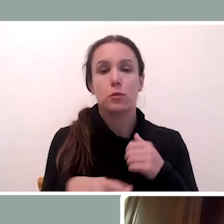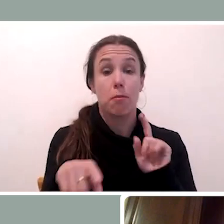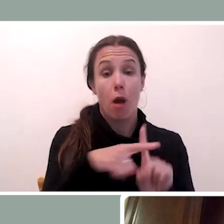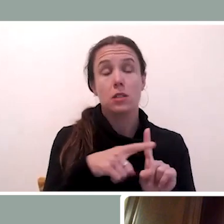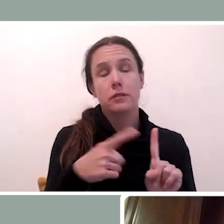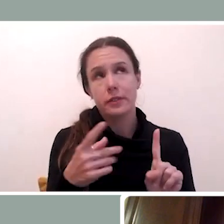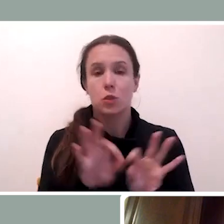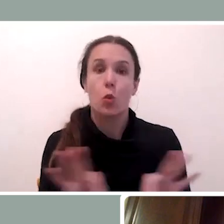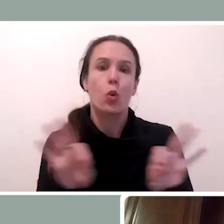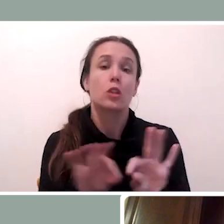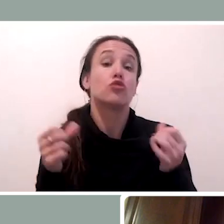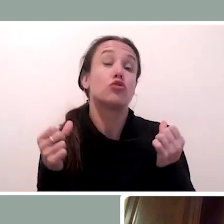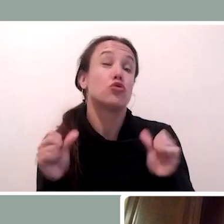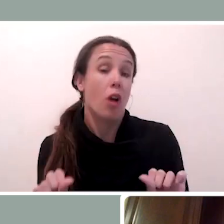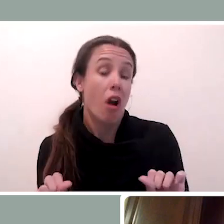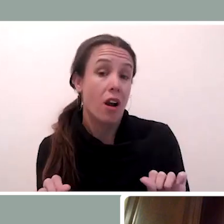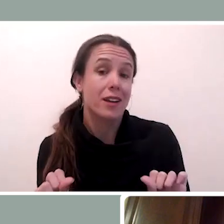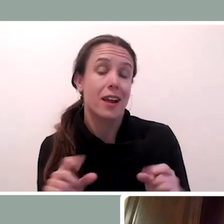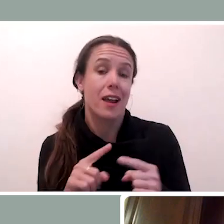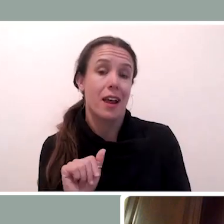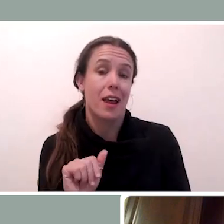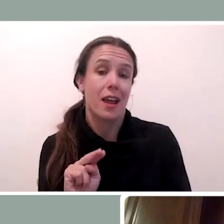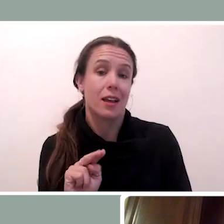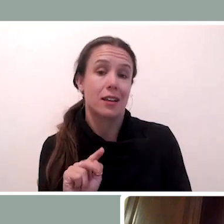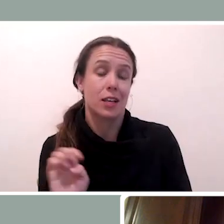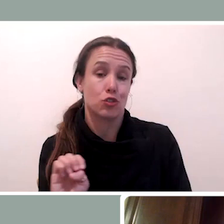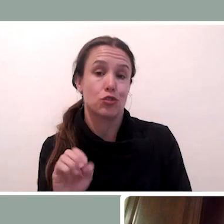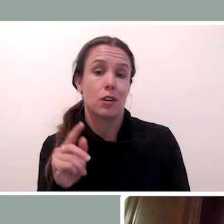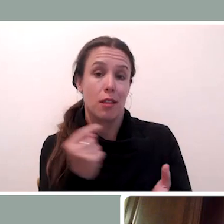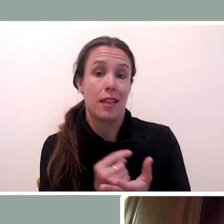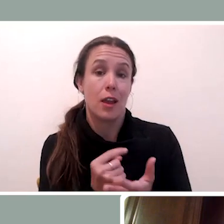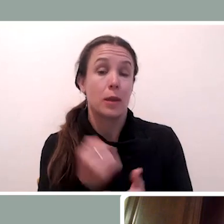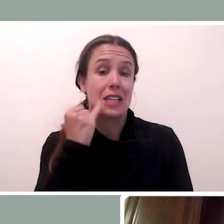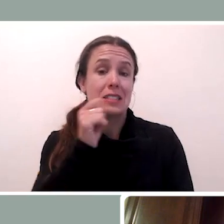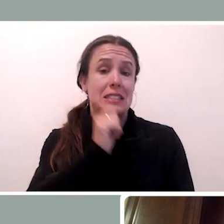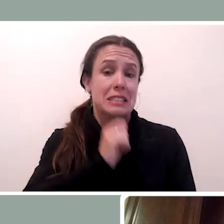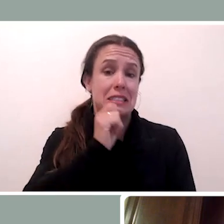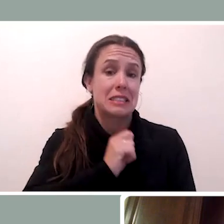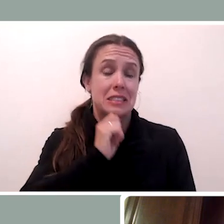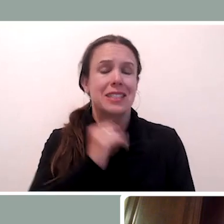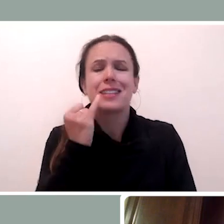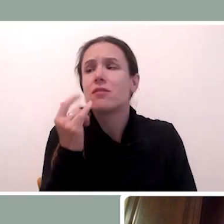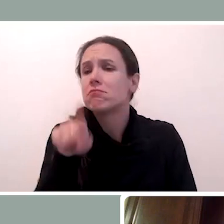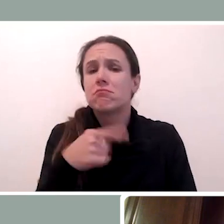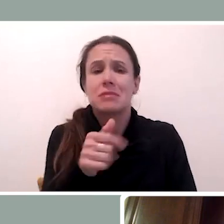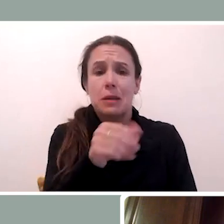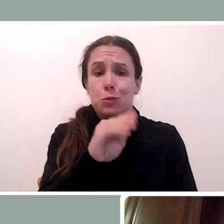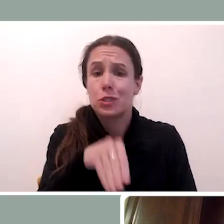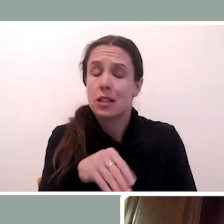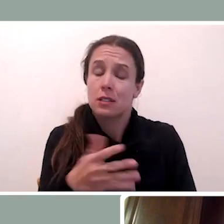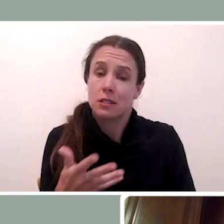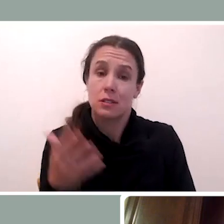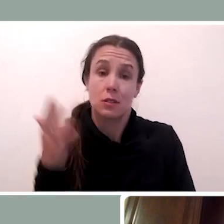worthwhile trying anti-estrogen therapy and see if you can tolerate it, even if it is 10%, because there can